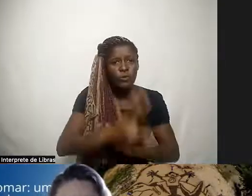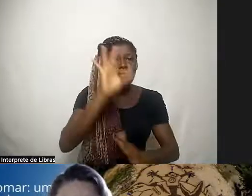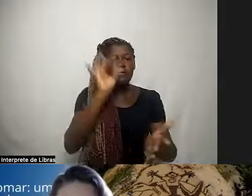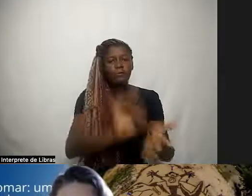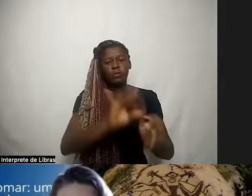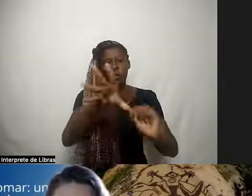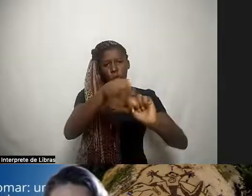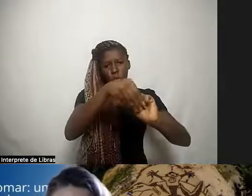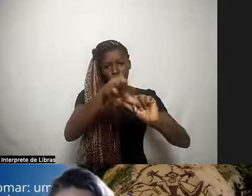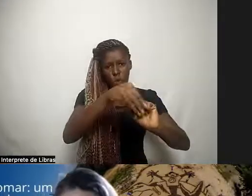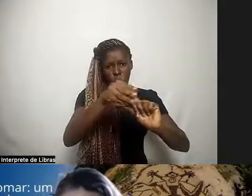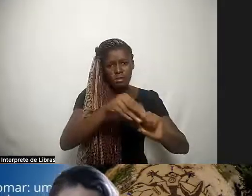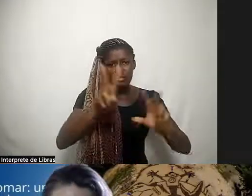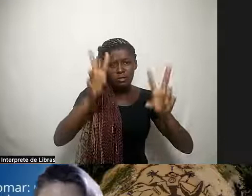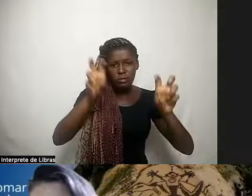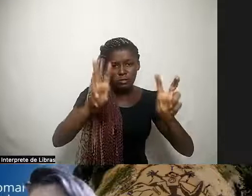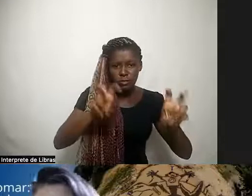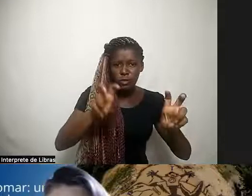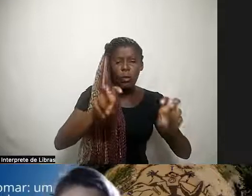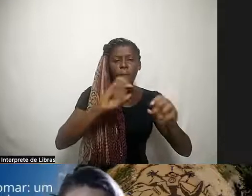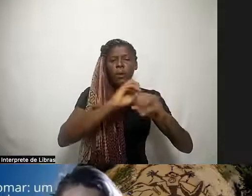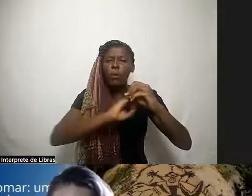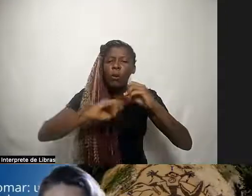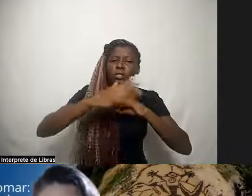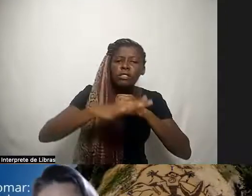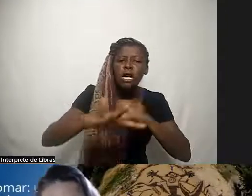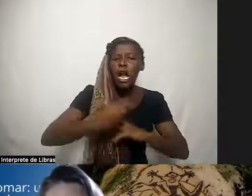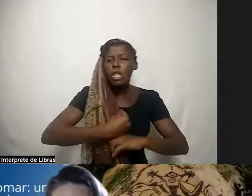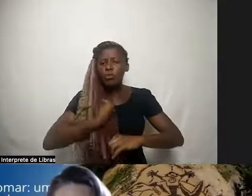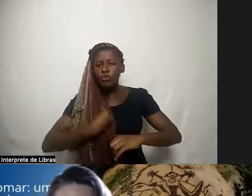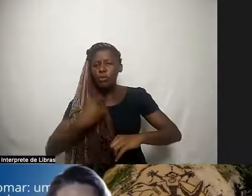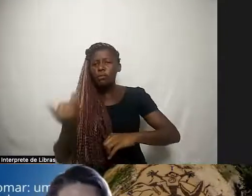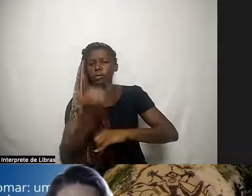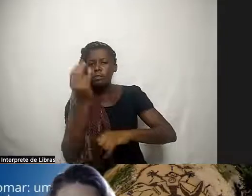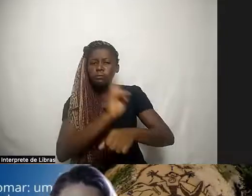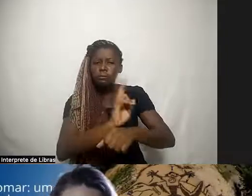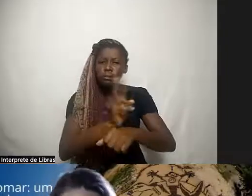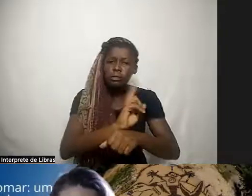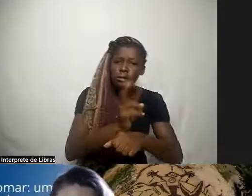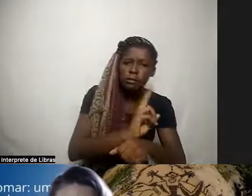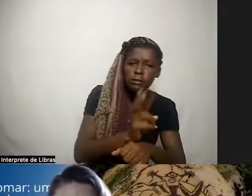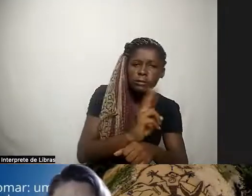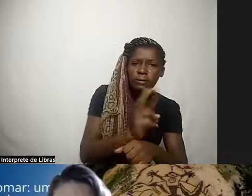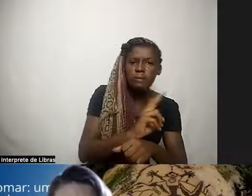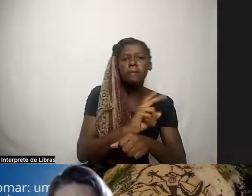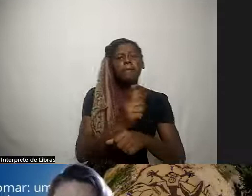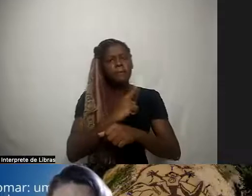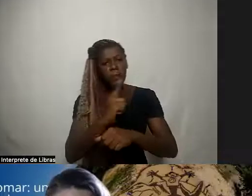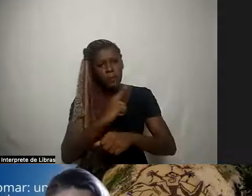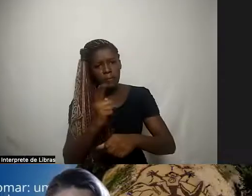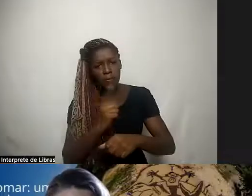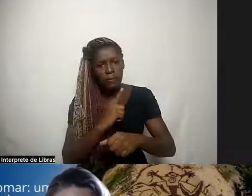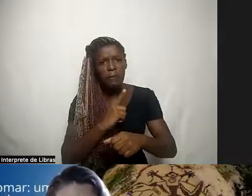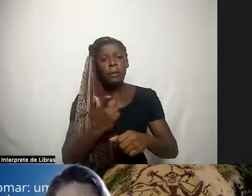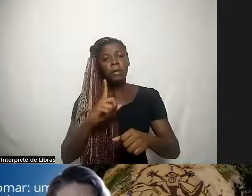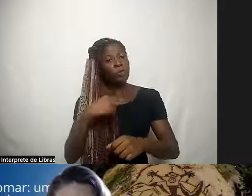our objective is to make people scuba dive and actually see what's happening inside the ocean, how the ecosystem is recovering,